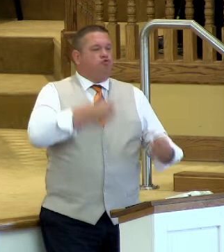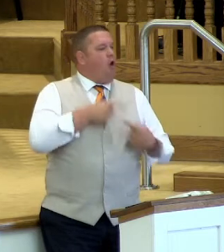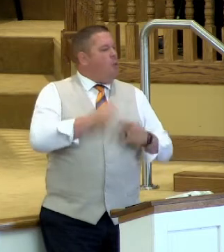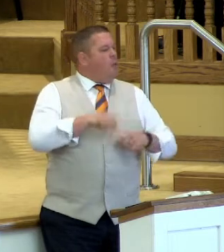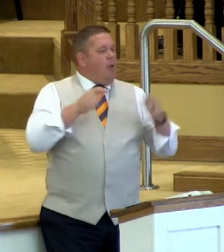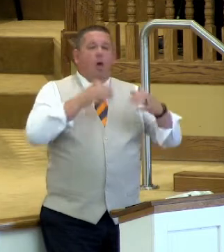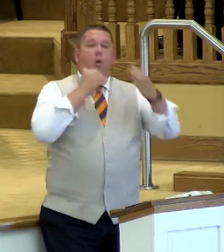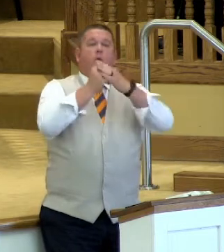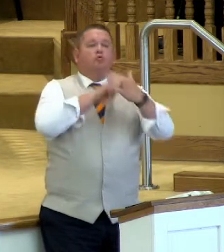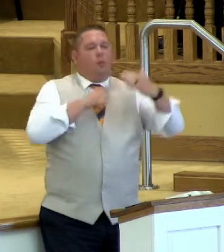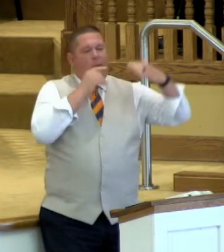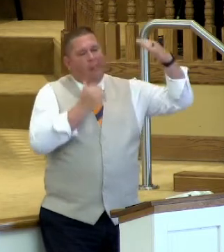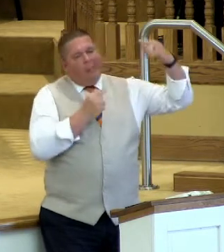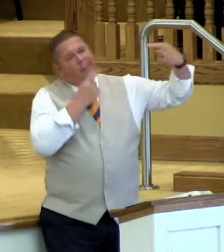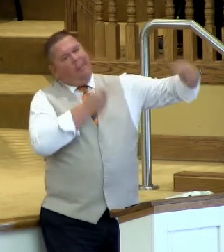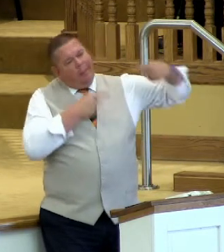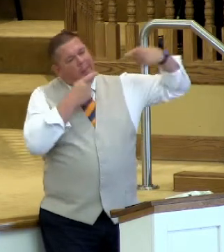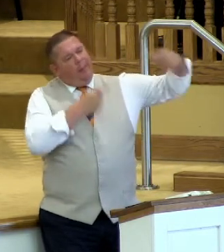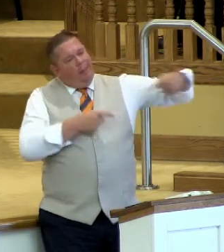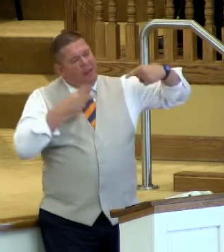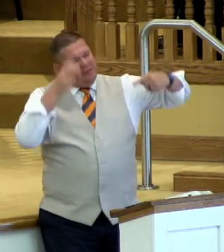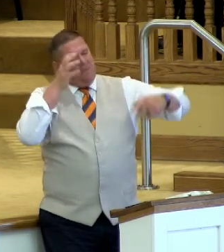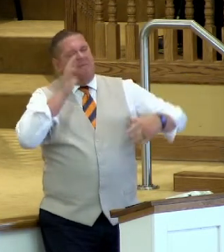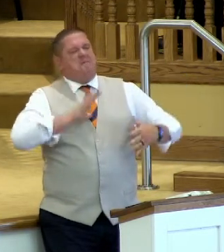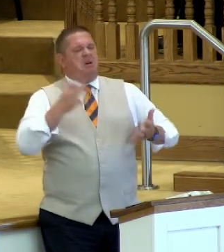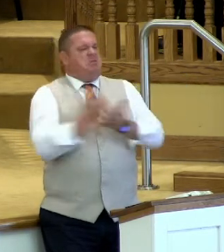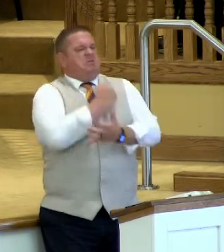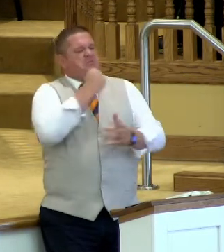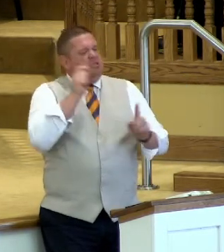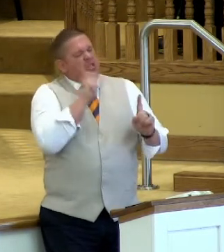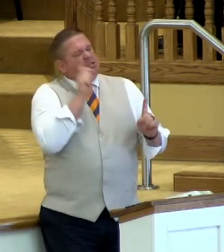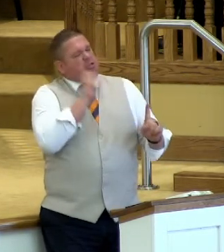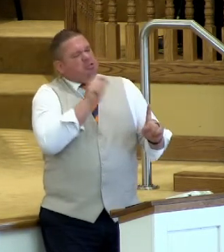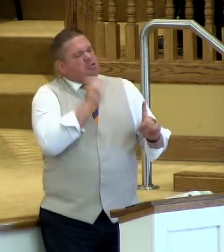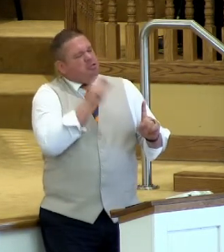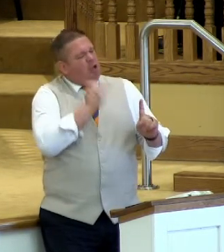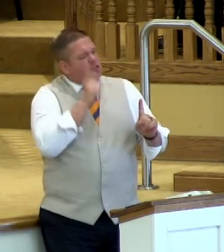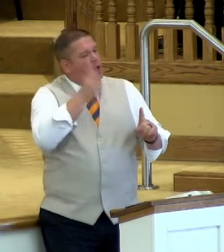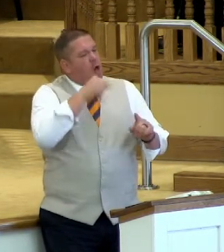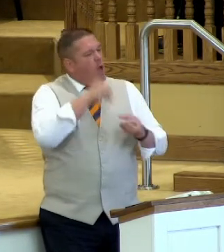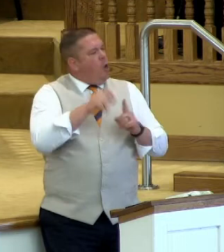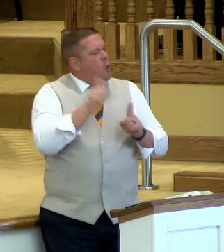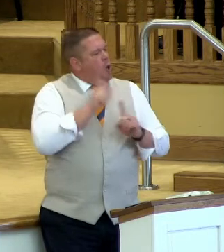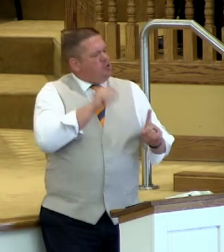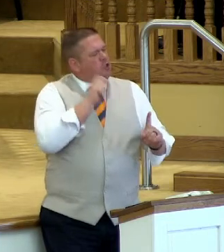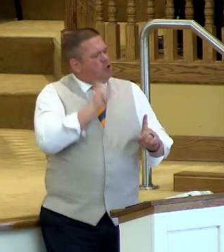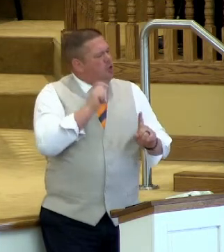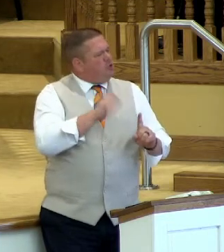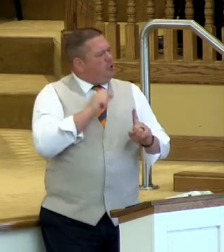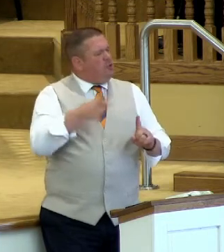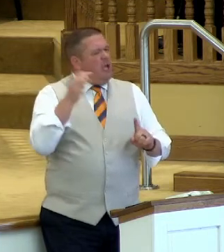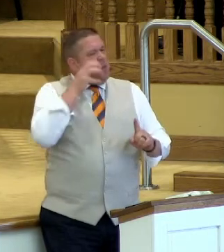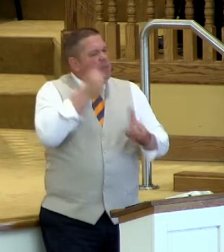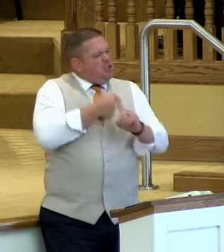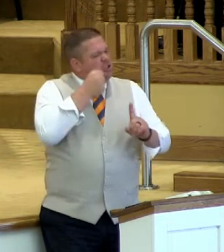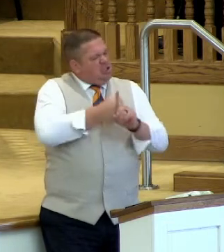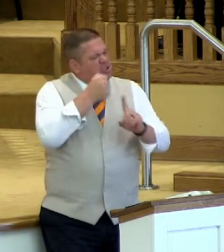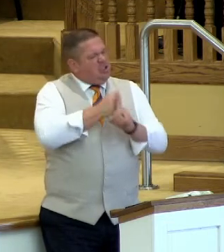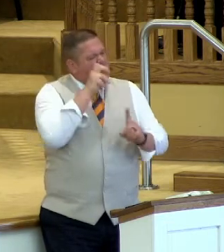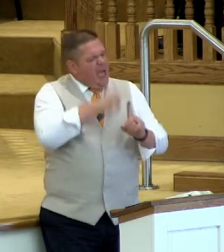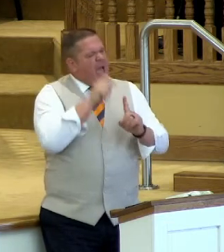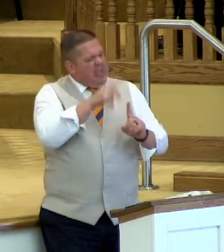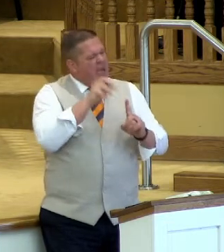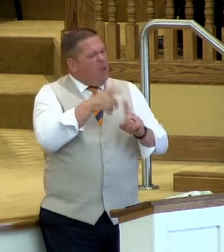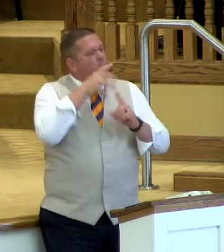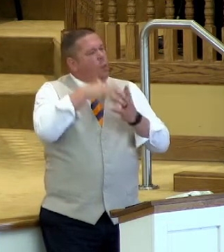be as close to the Lord as you need to be. And obviously, Satan can get you off guard because you're not going to be in his word every day. He's going to be attacking you more, and